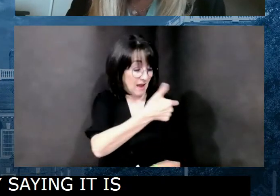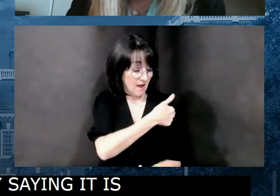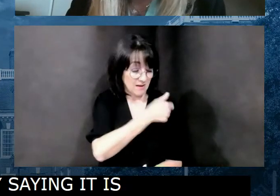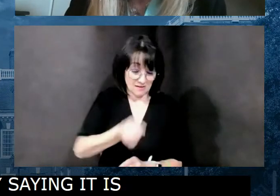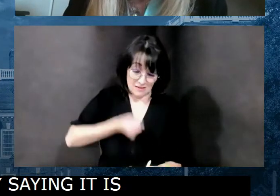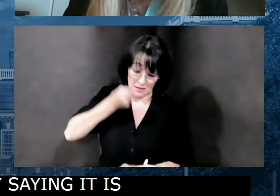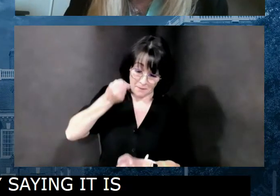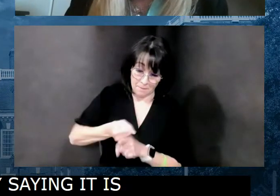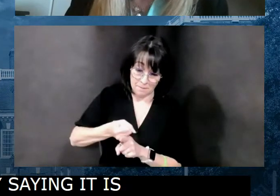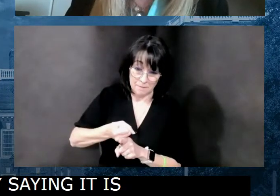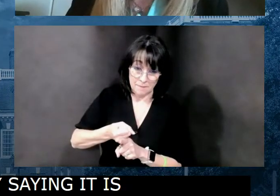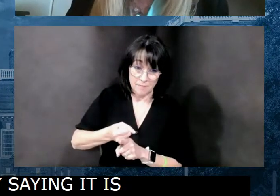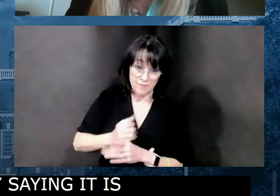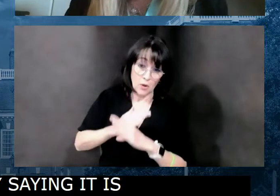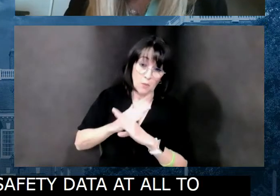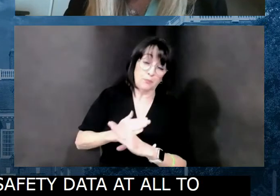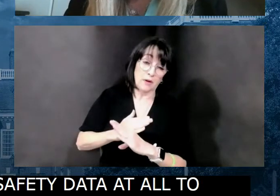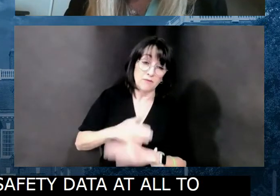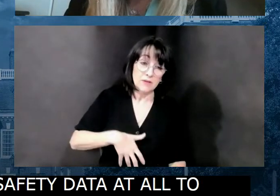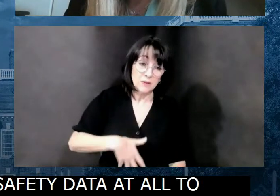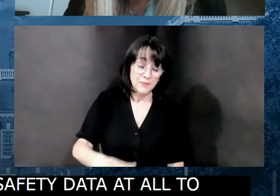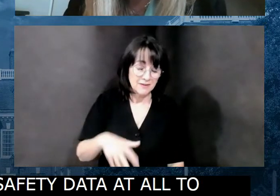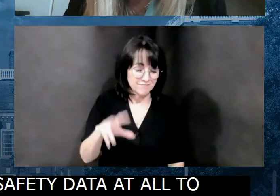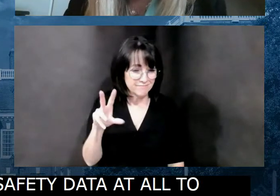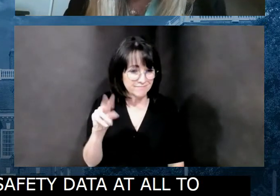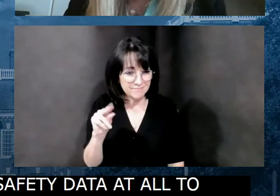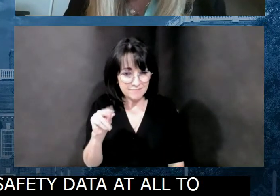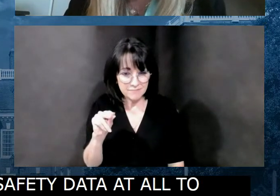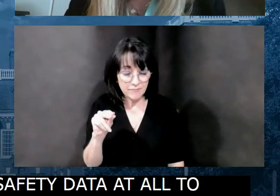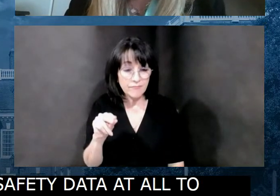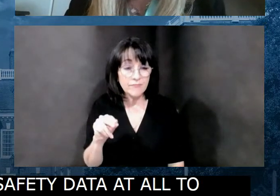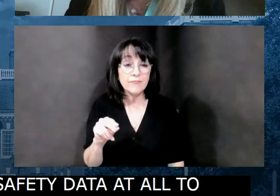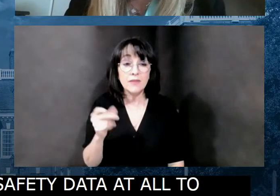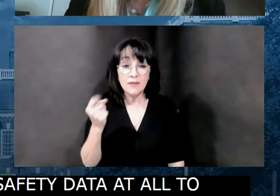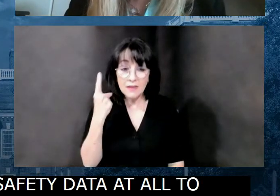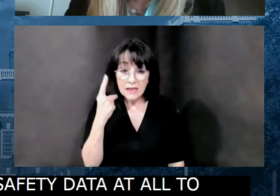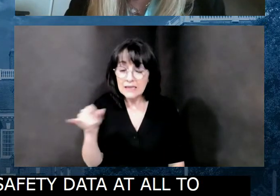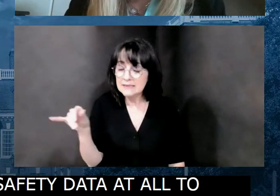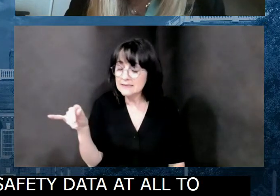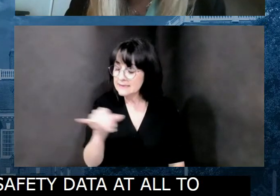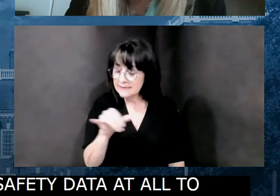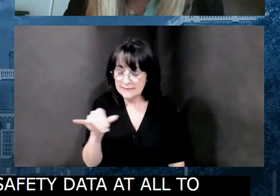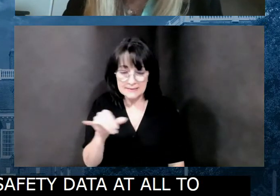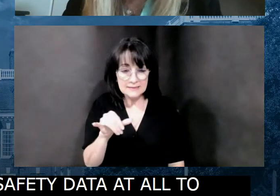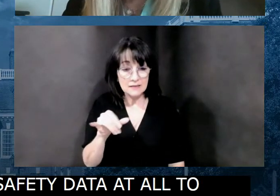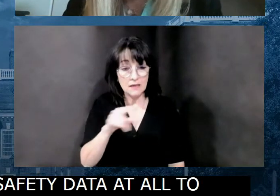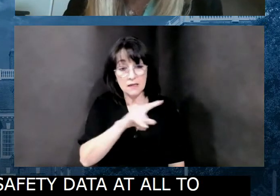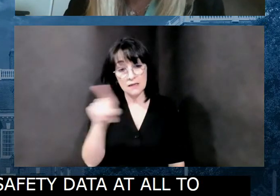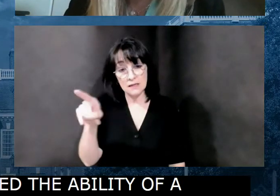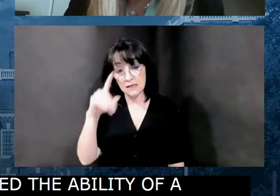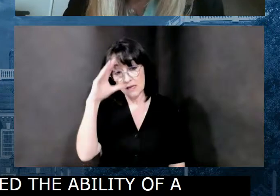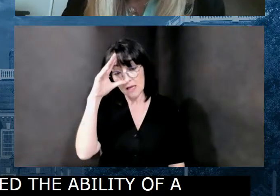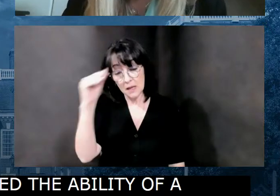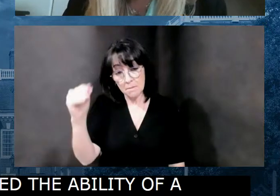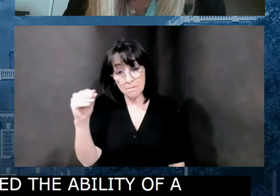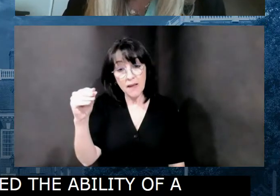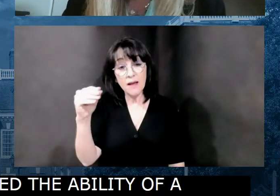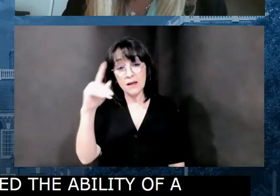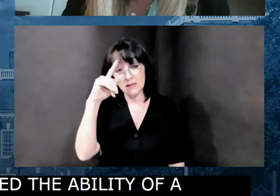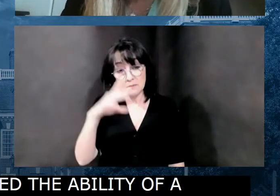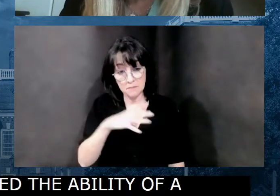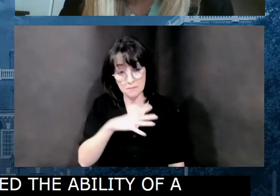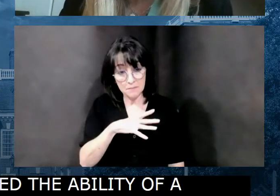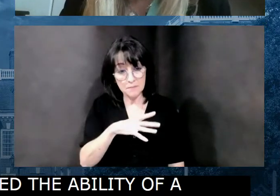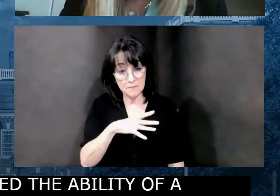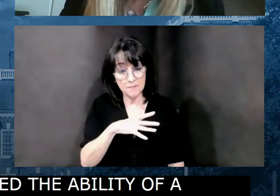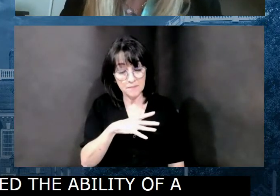get pregnant. Similarly, the Society for Male Reproduction and Urology recommends that men who desire fertility should be